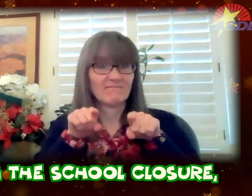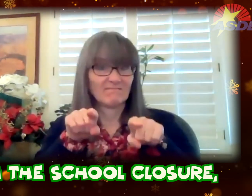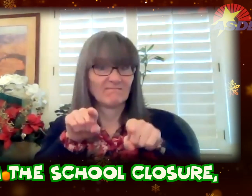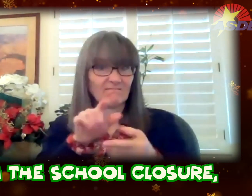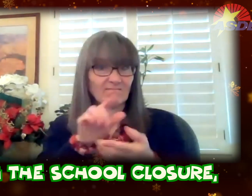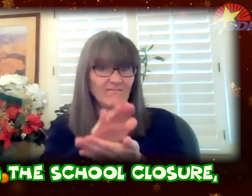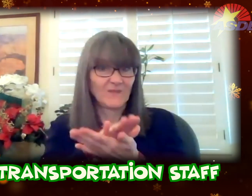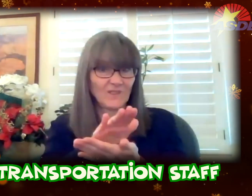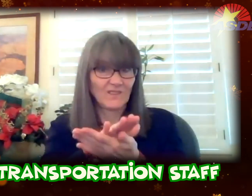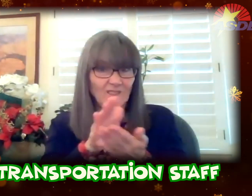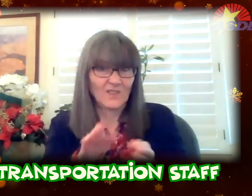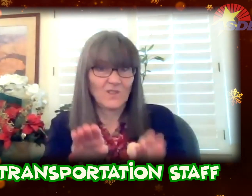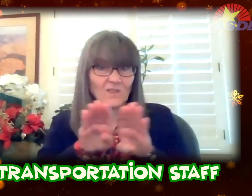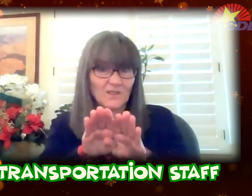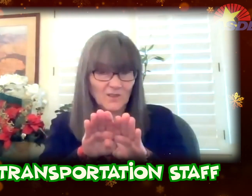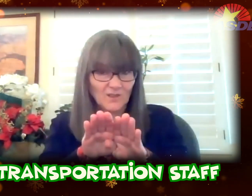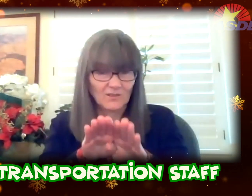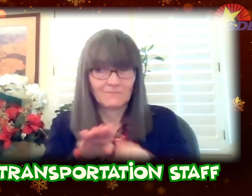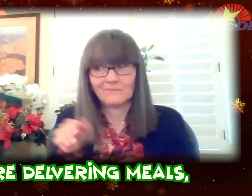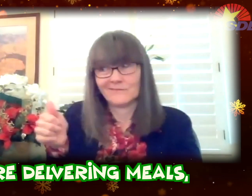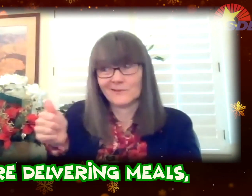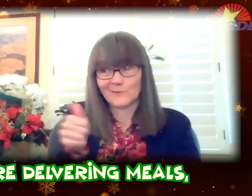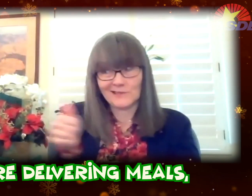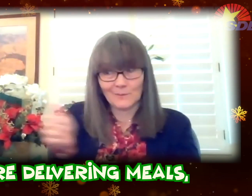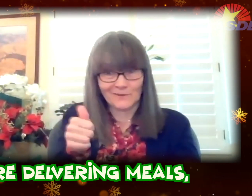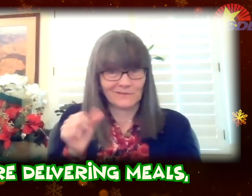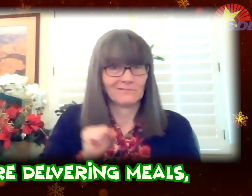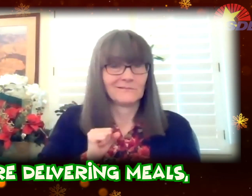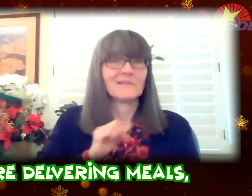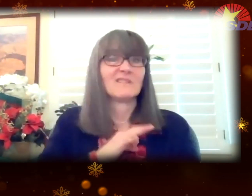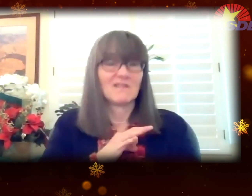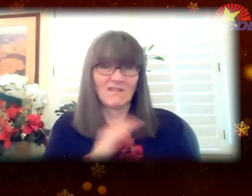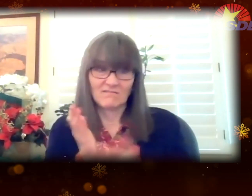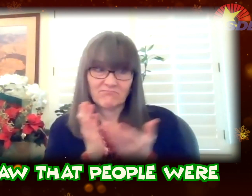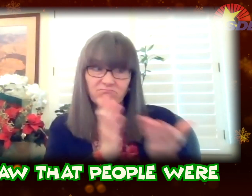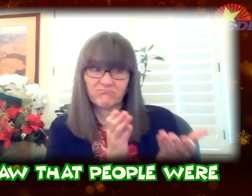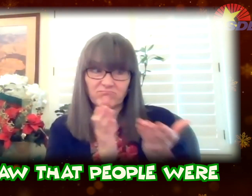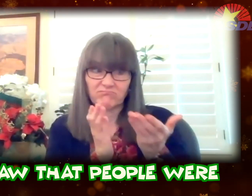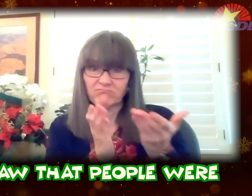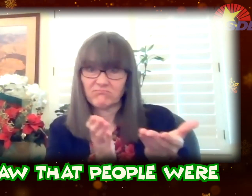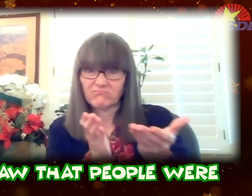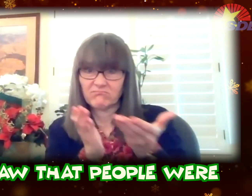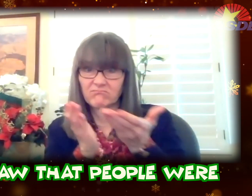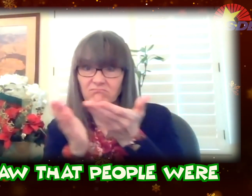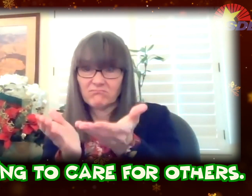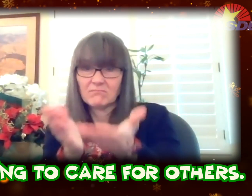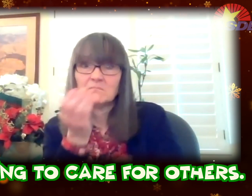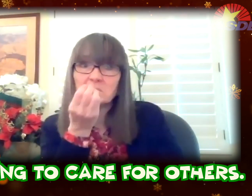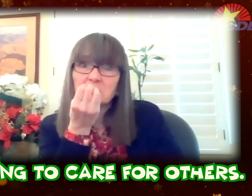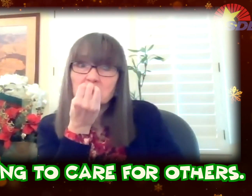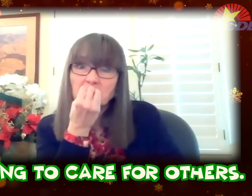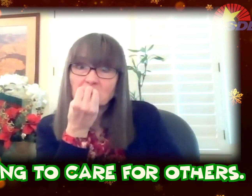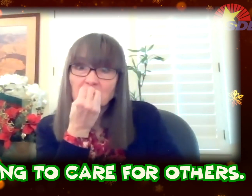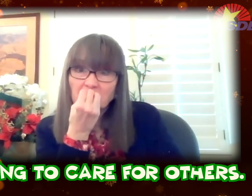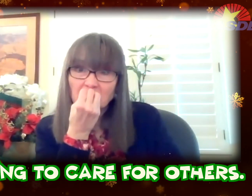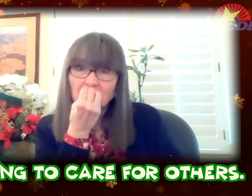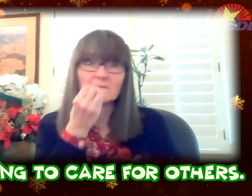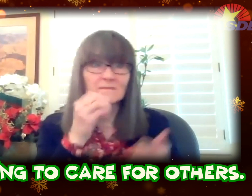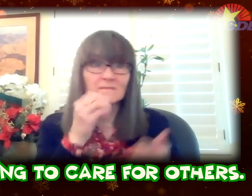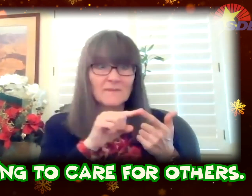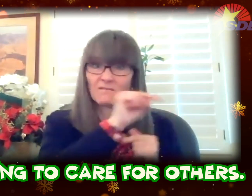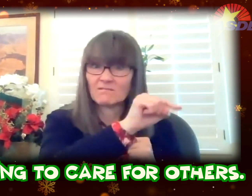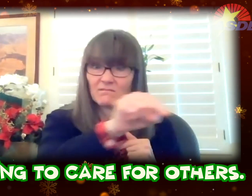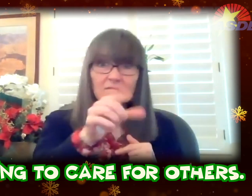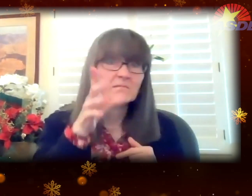During the school closure, when transportation staff were delivering meals, they saw that people were still willing to